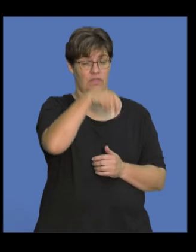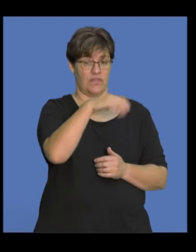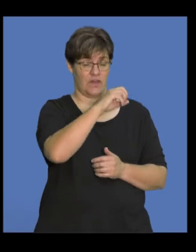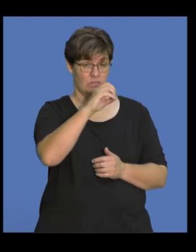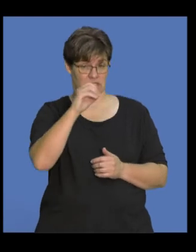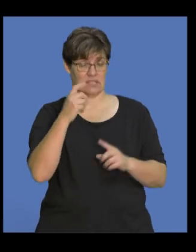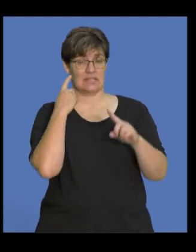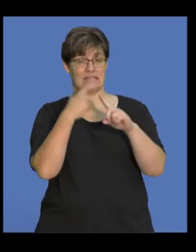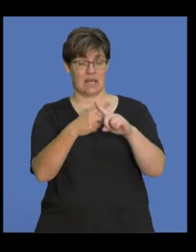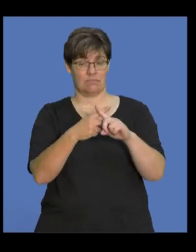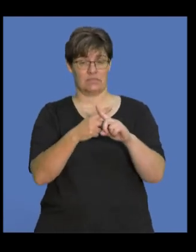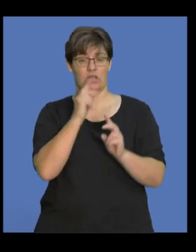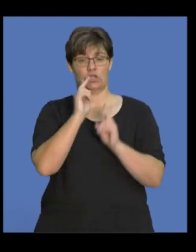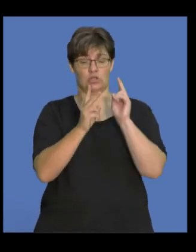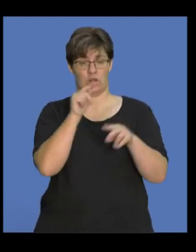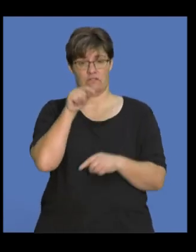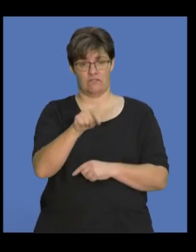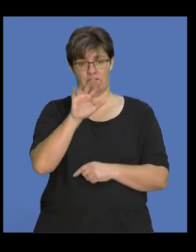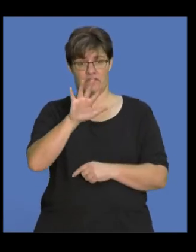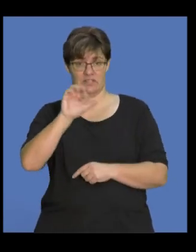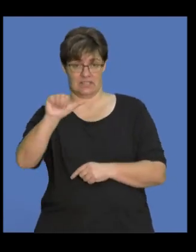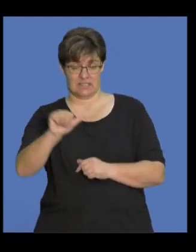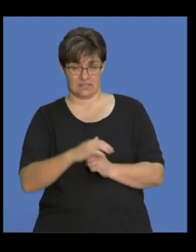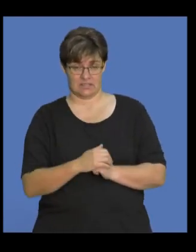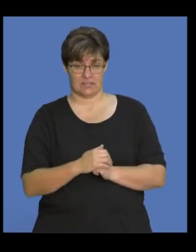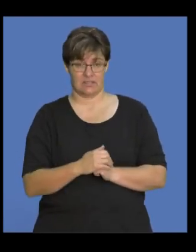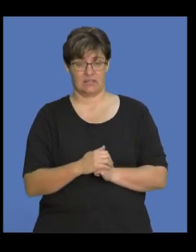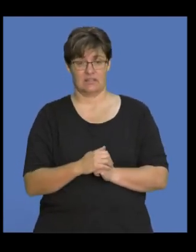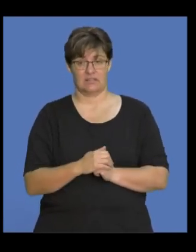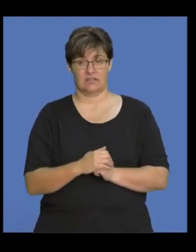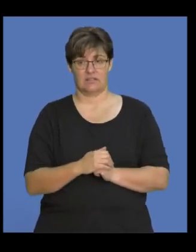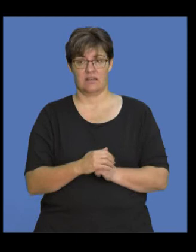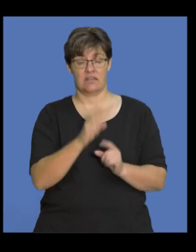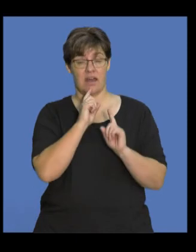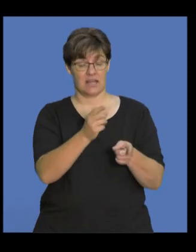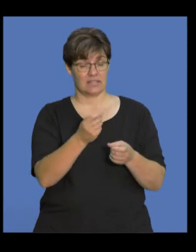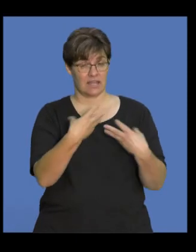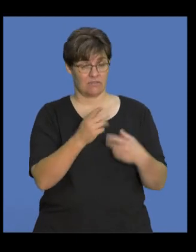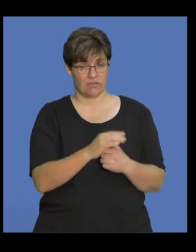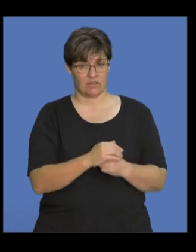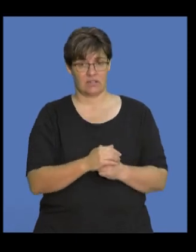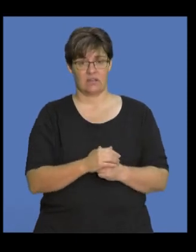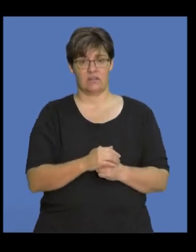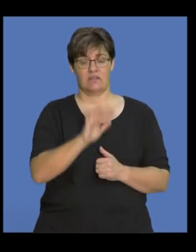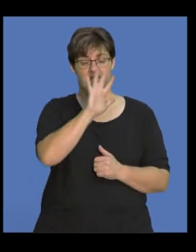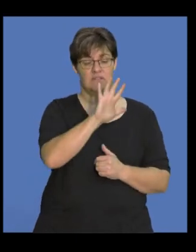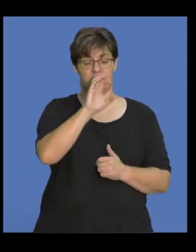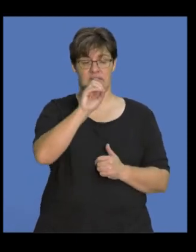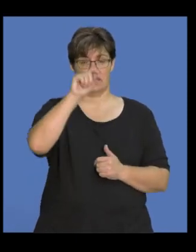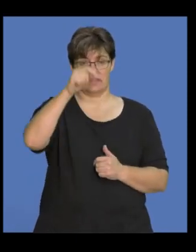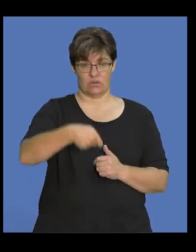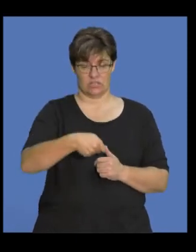4,000 multiplied by 12 rand and 56, and this will give me